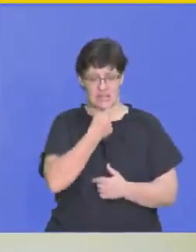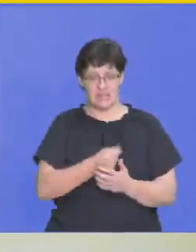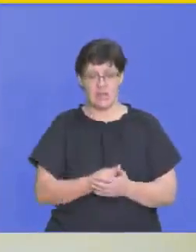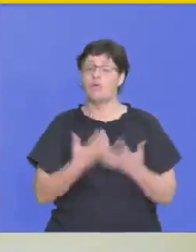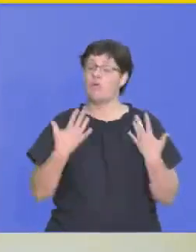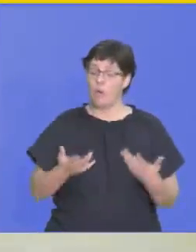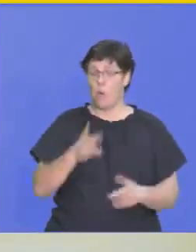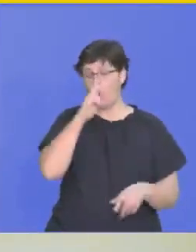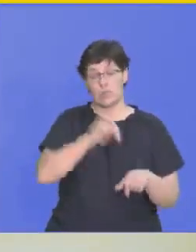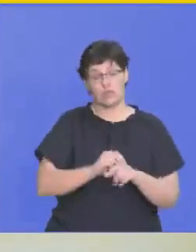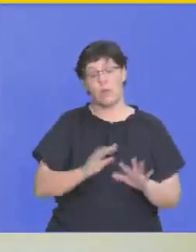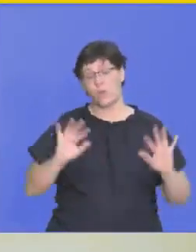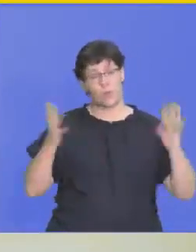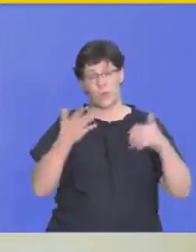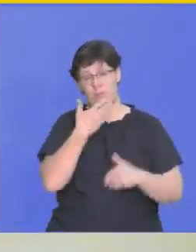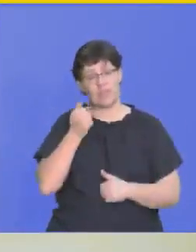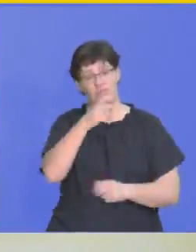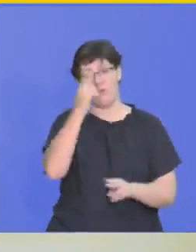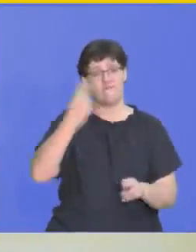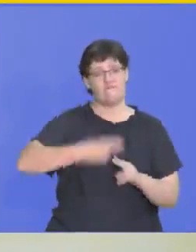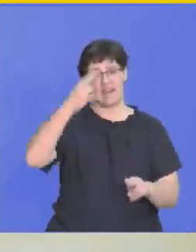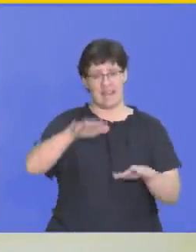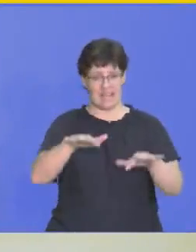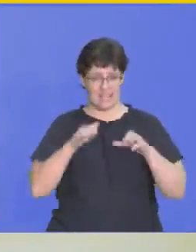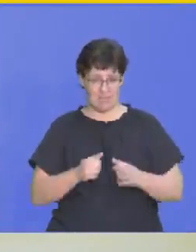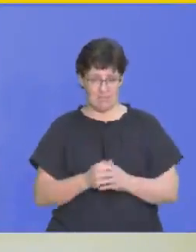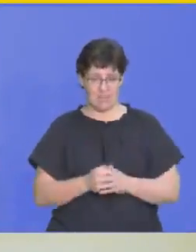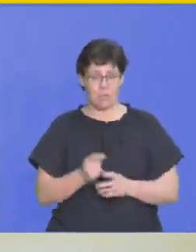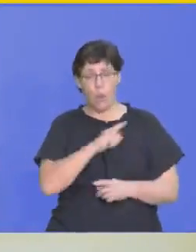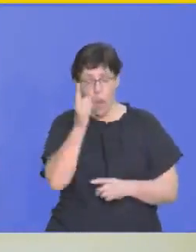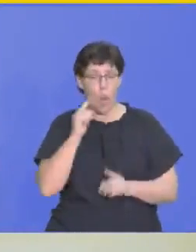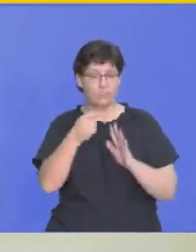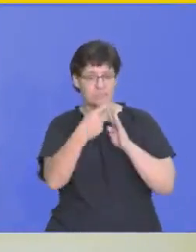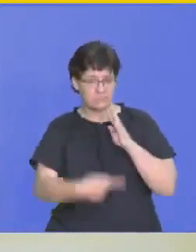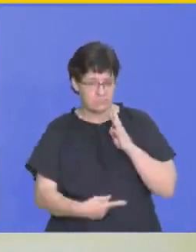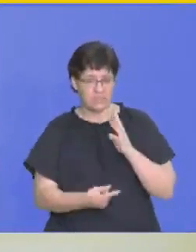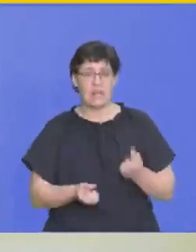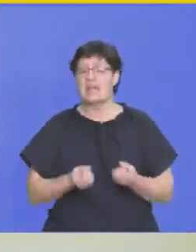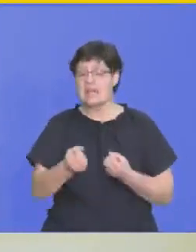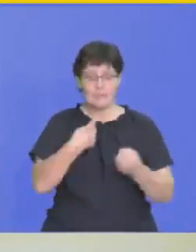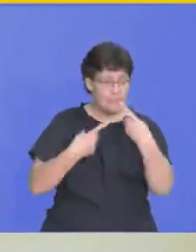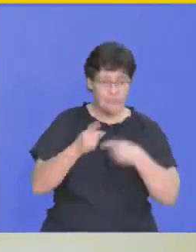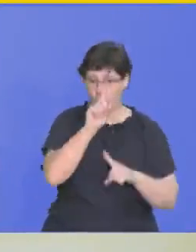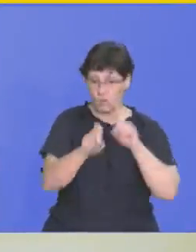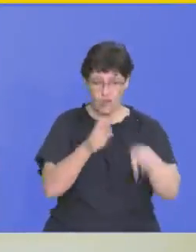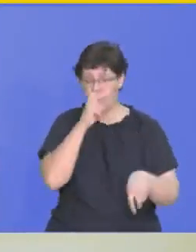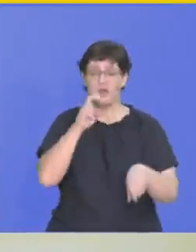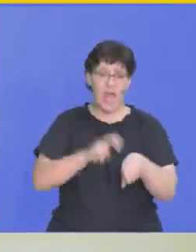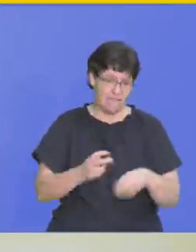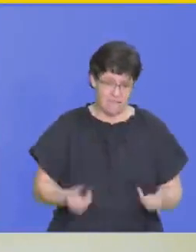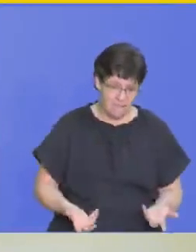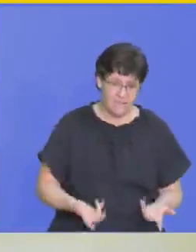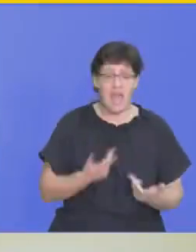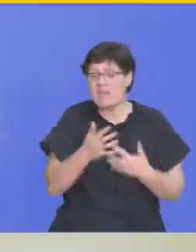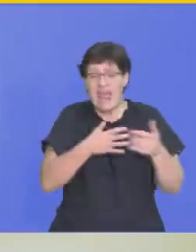so much, Haley and Nicolene. Guys, we're wishing you everything of the best for your final exams. Take all the tips you've been given. Send